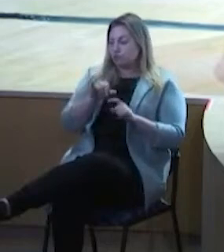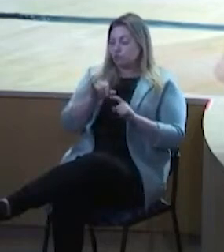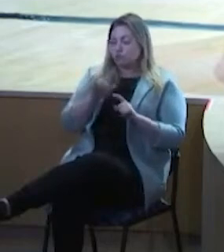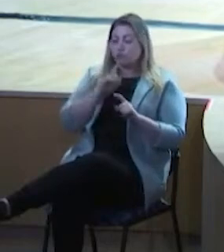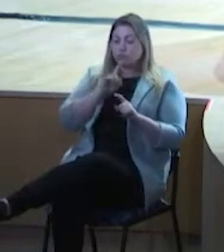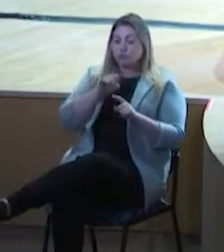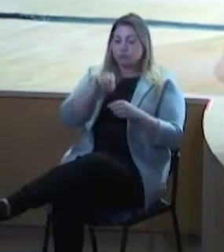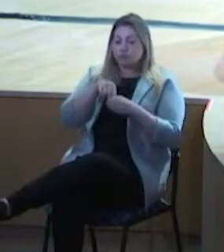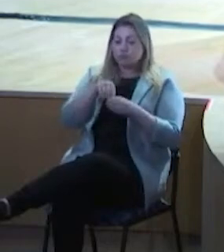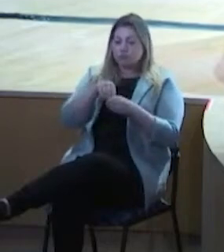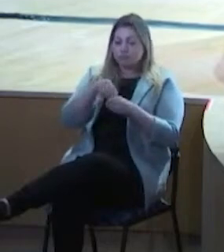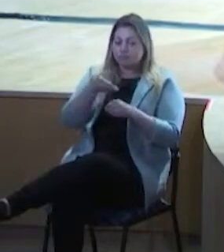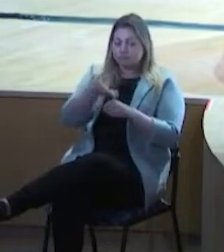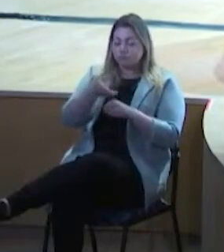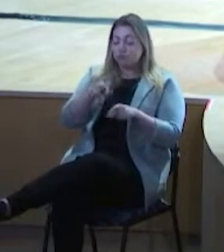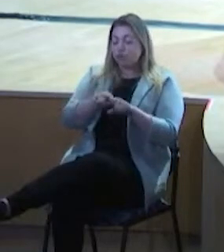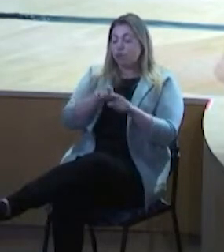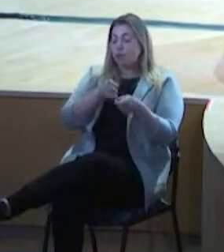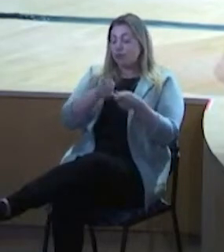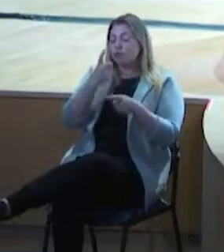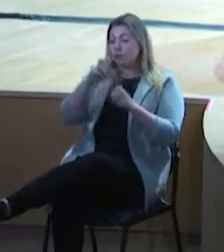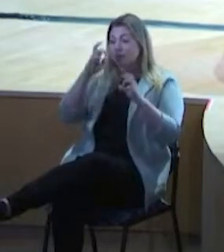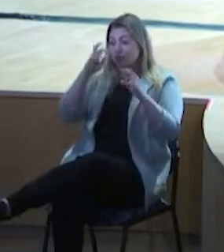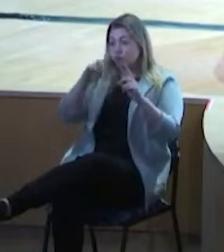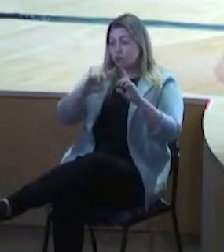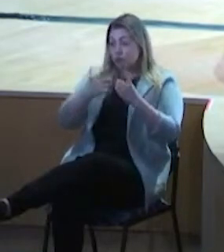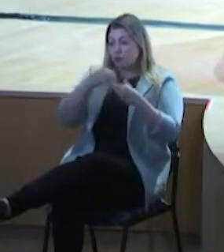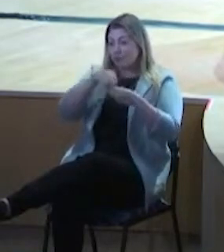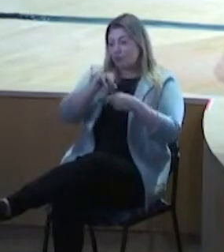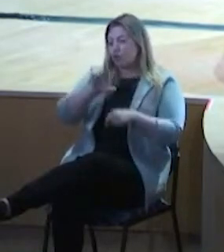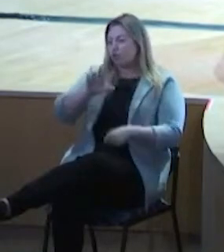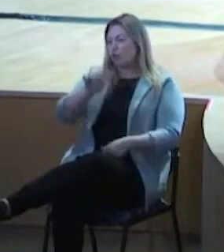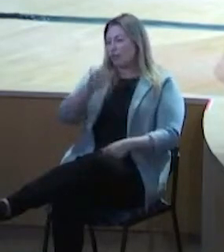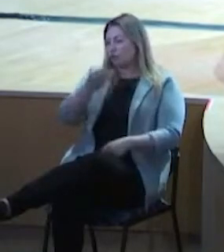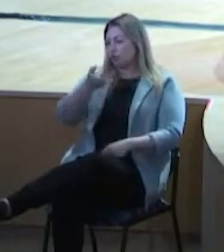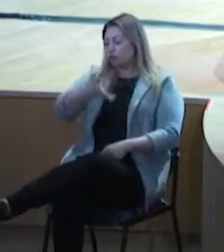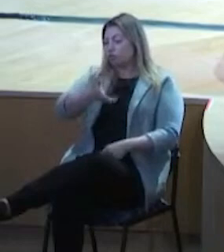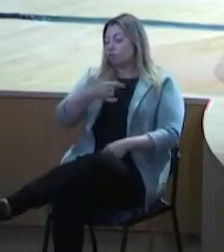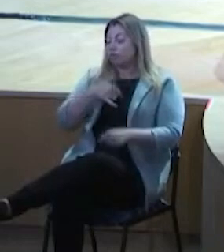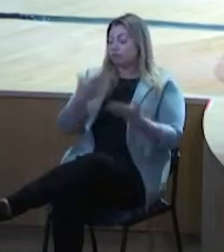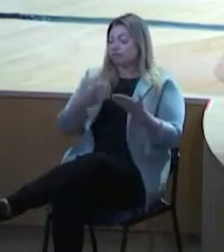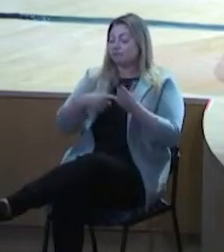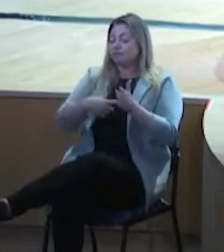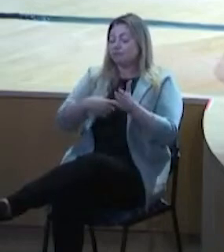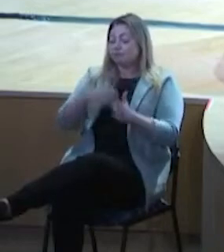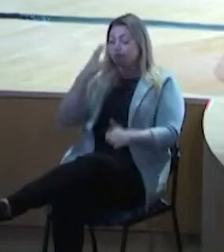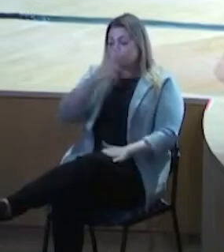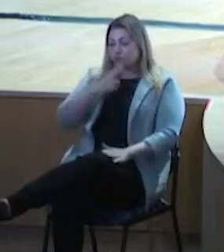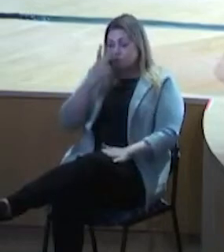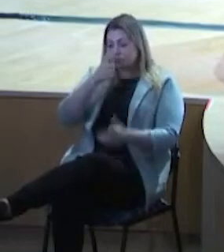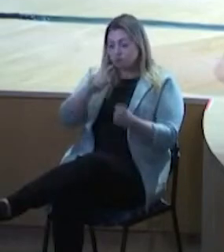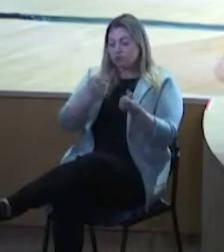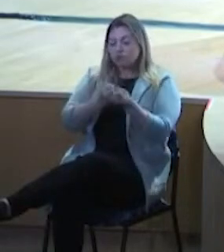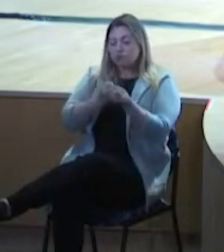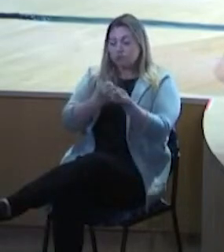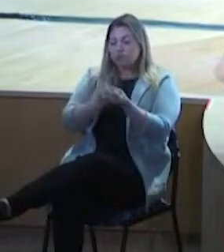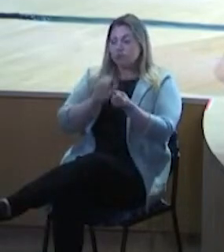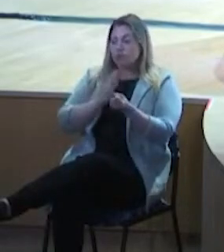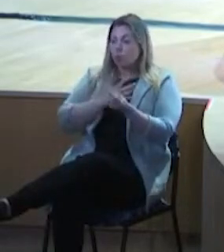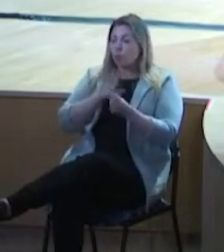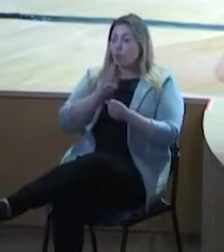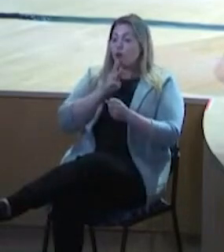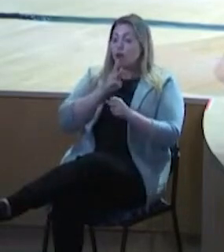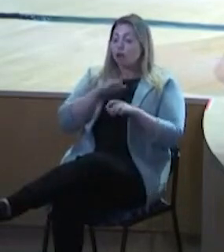director, and also a manager of the education department at the ranch. So I'm here representing Hawaii to kind of advocate for our waterways